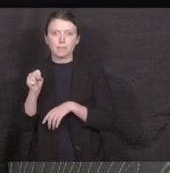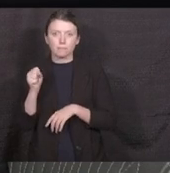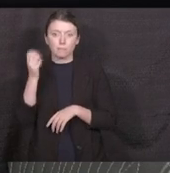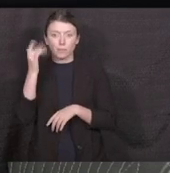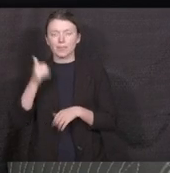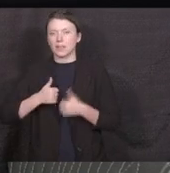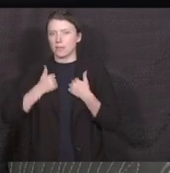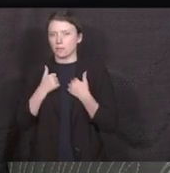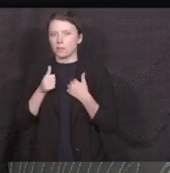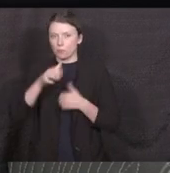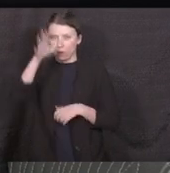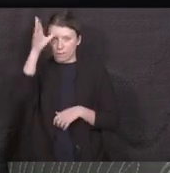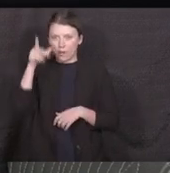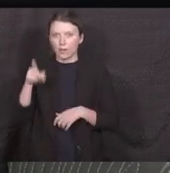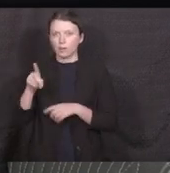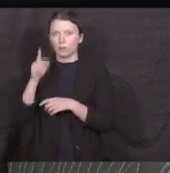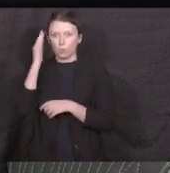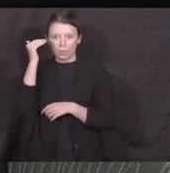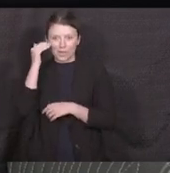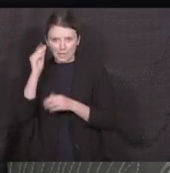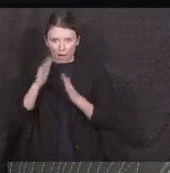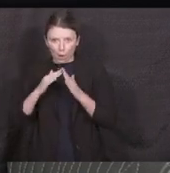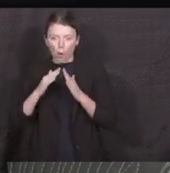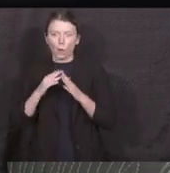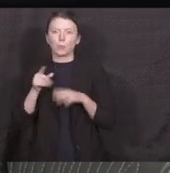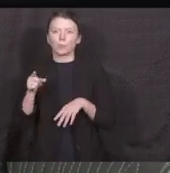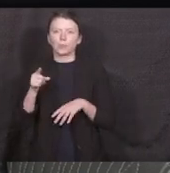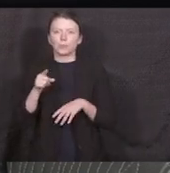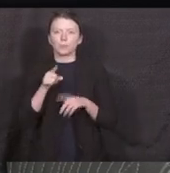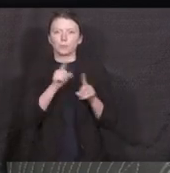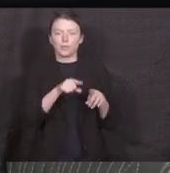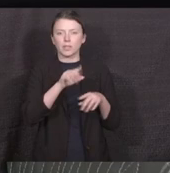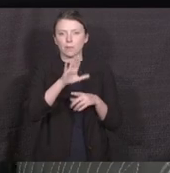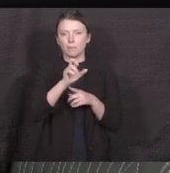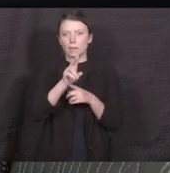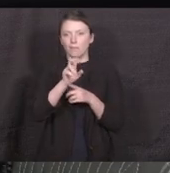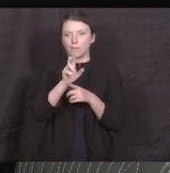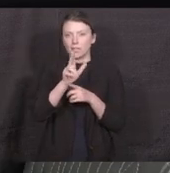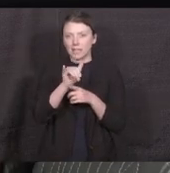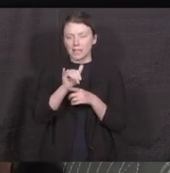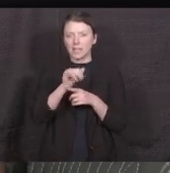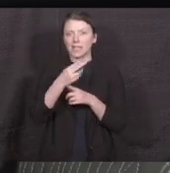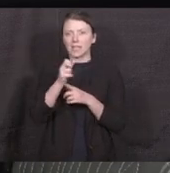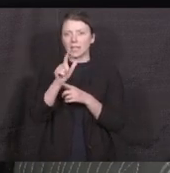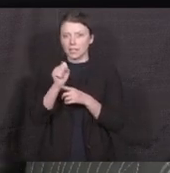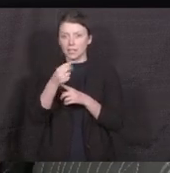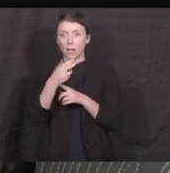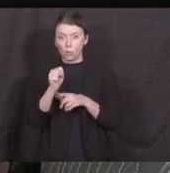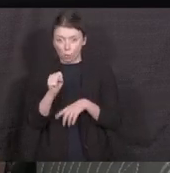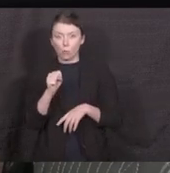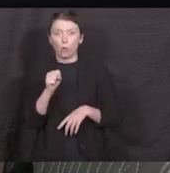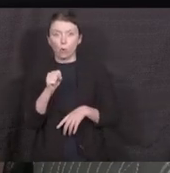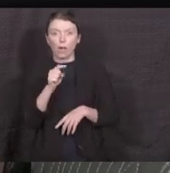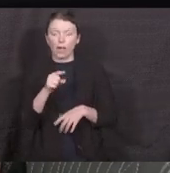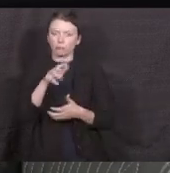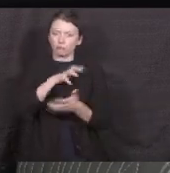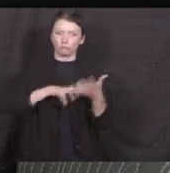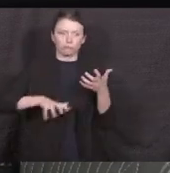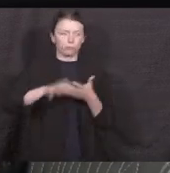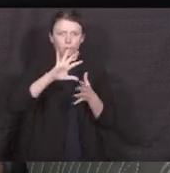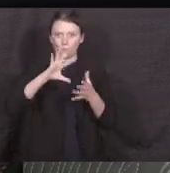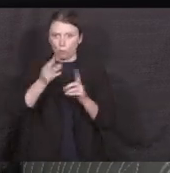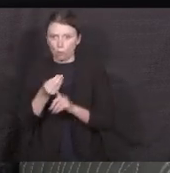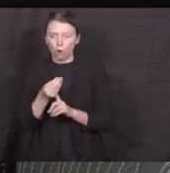her grandparents in Koreatown and attended Beverly Hills High School, but is a jumble of cultures in